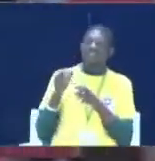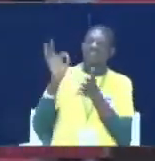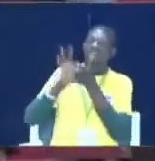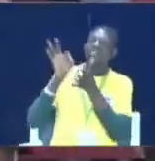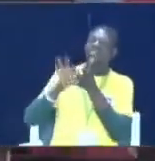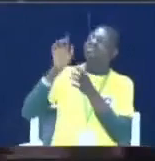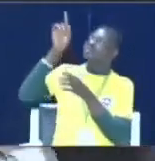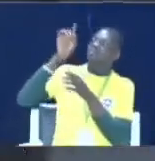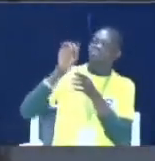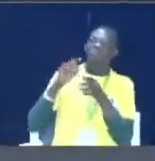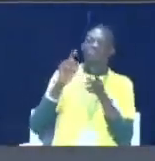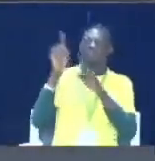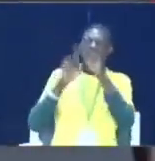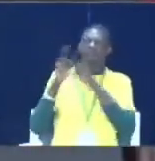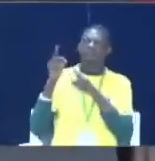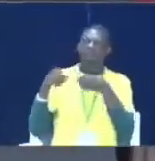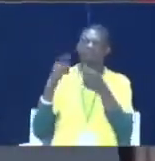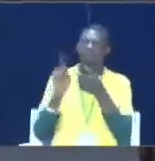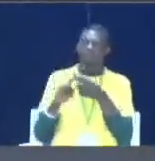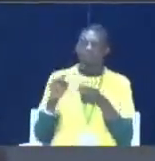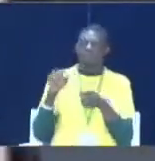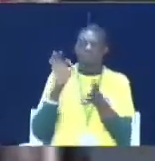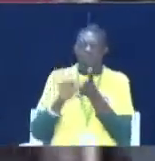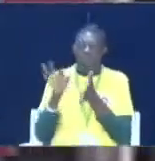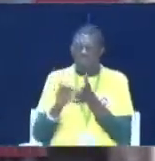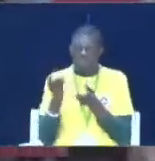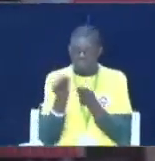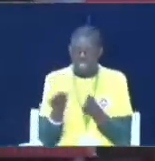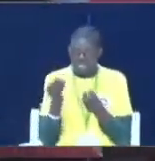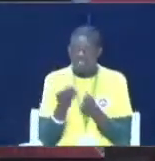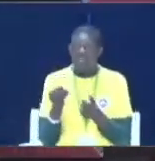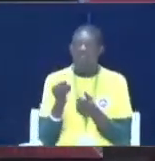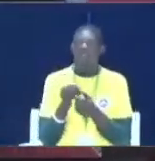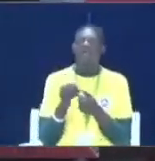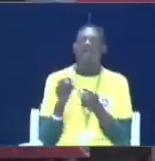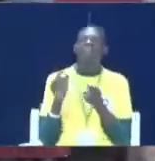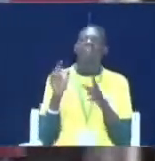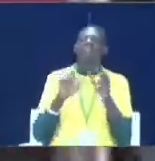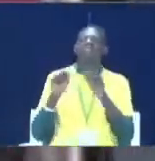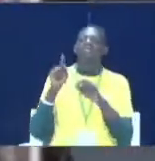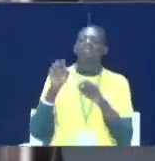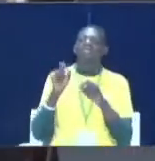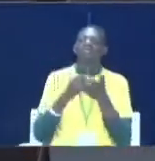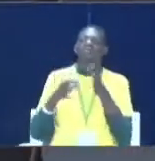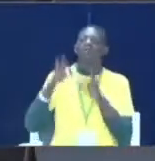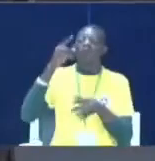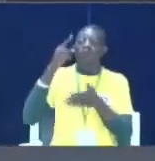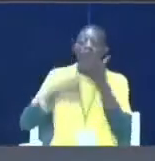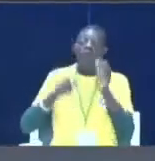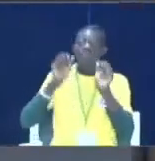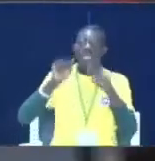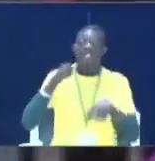sky. At the morning, we take him to the seashore. He said, look at the sound of the seashore. What can you see?